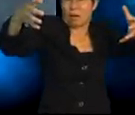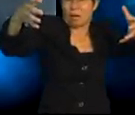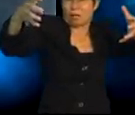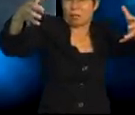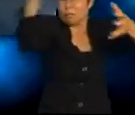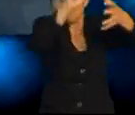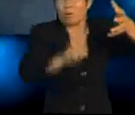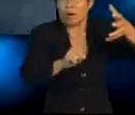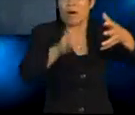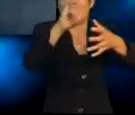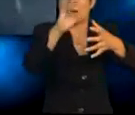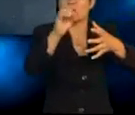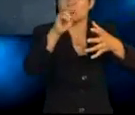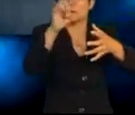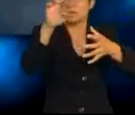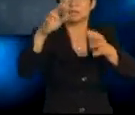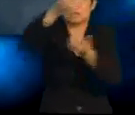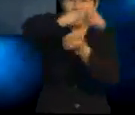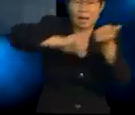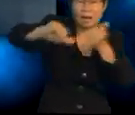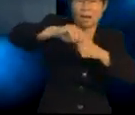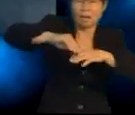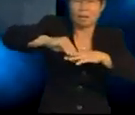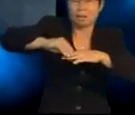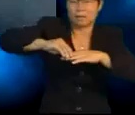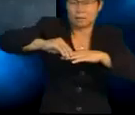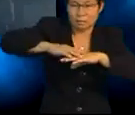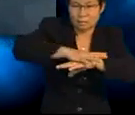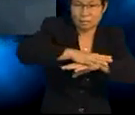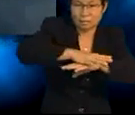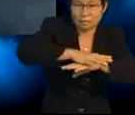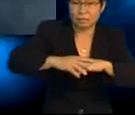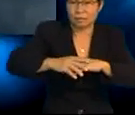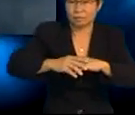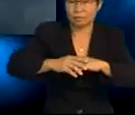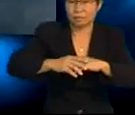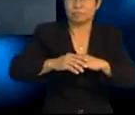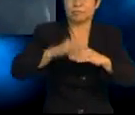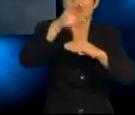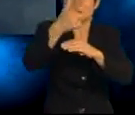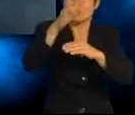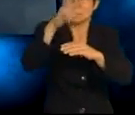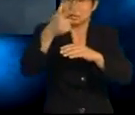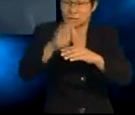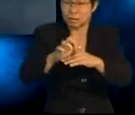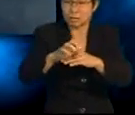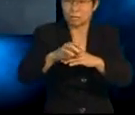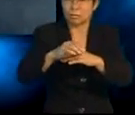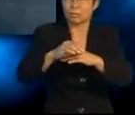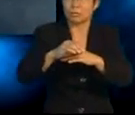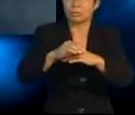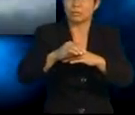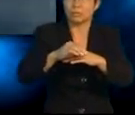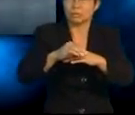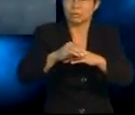The ionized air creates a conducting path for the large amount of charges to be discharged in